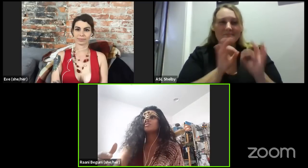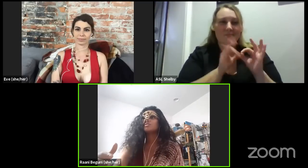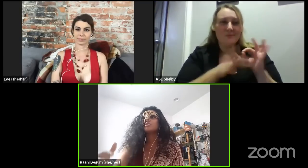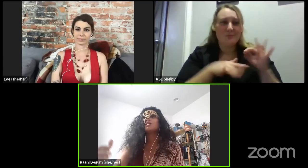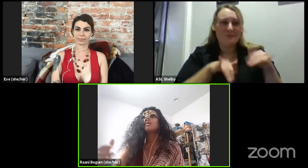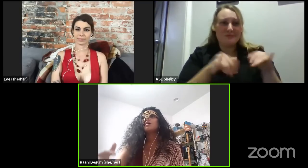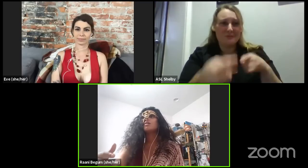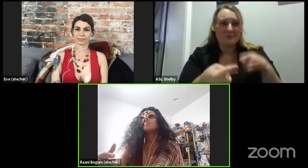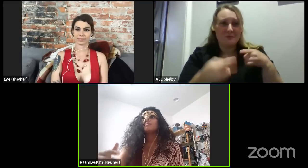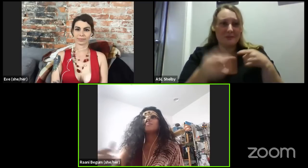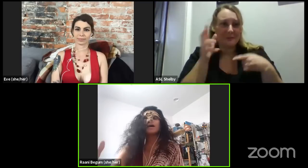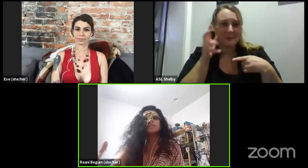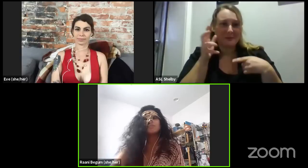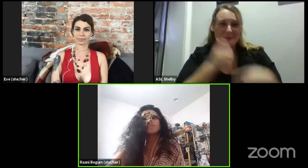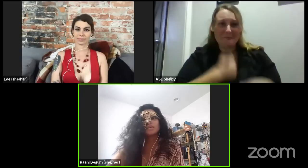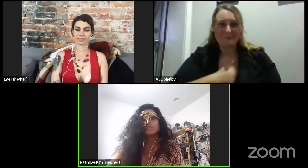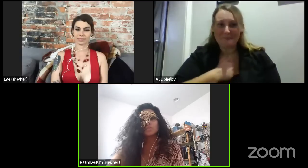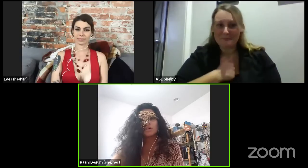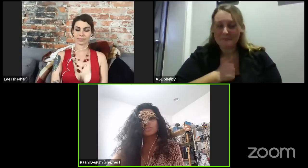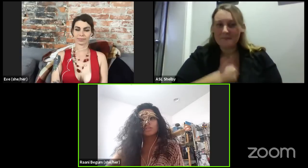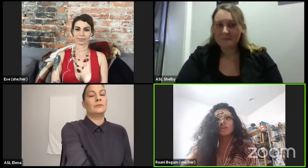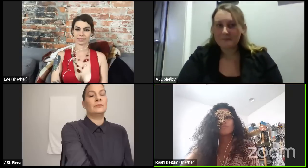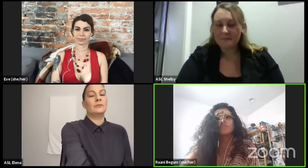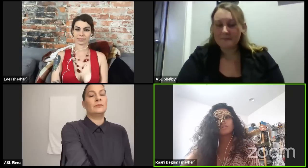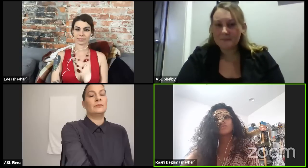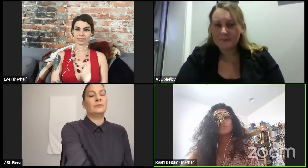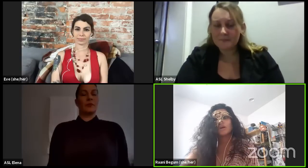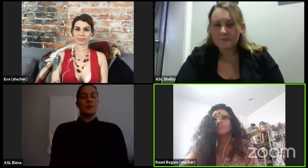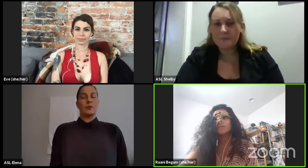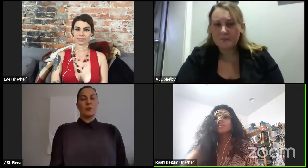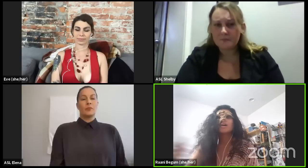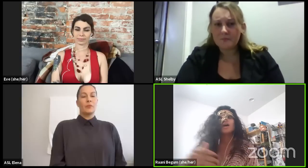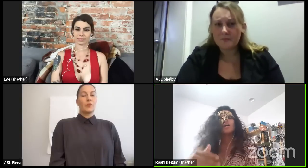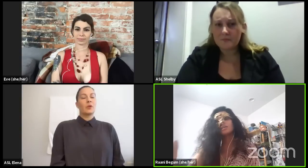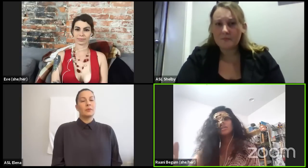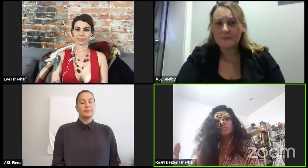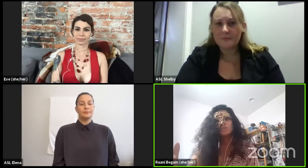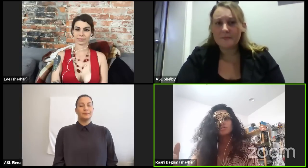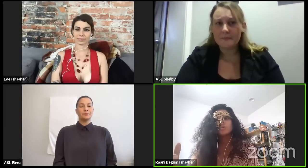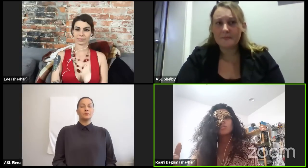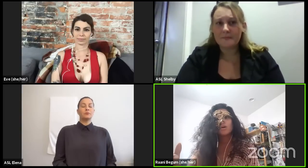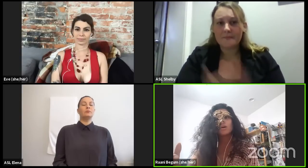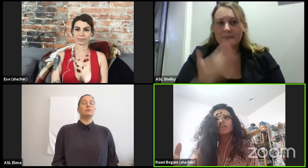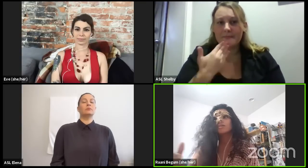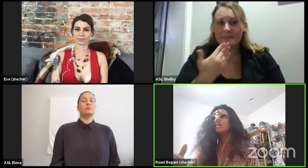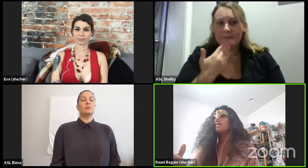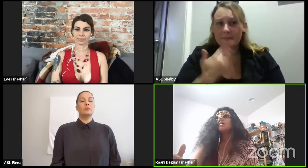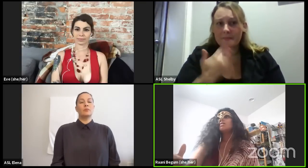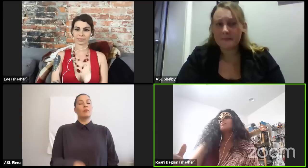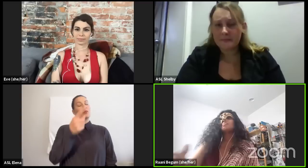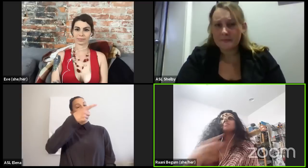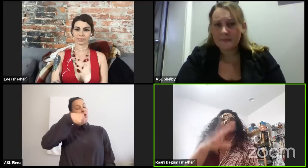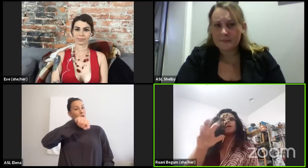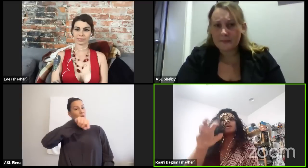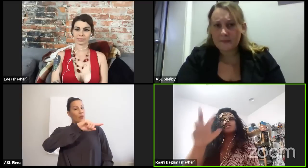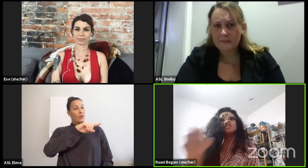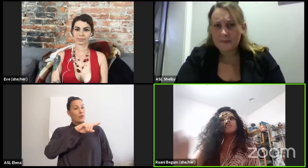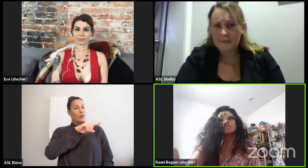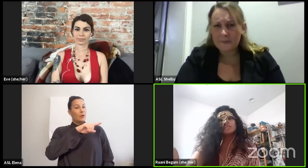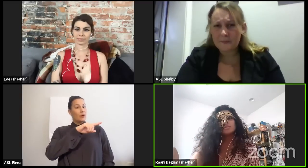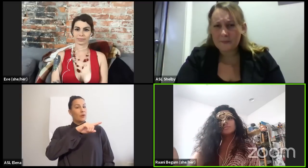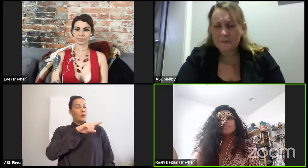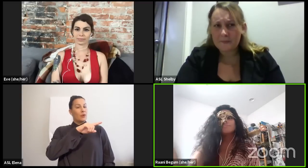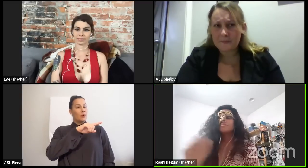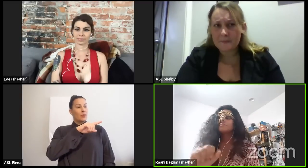is further impacted by trans misogyny of the industrial complex, aren't they the ones who are vectors